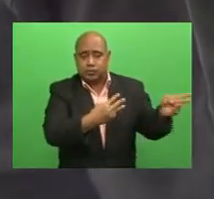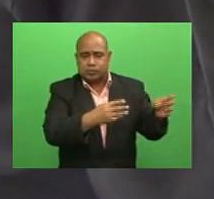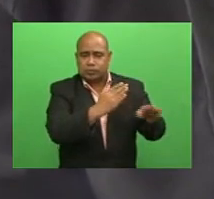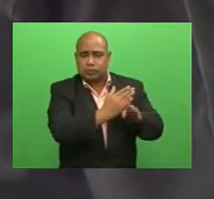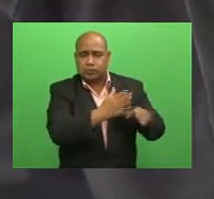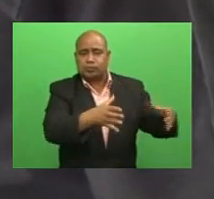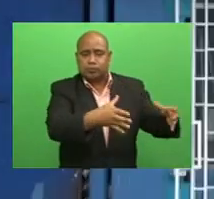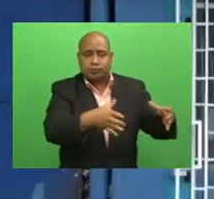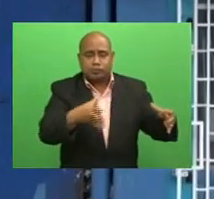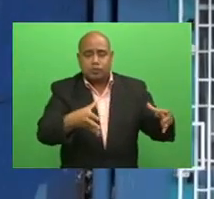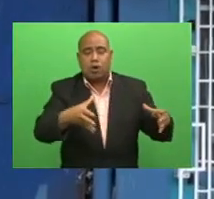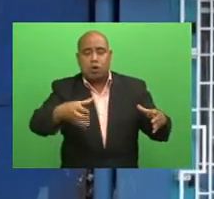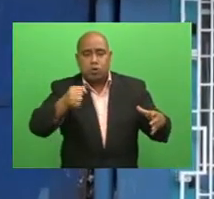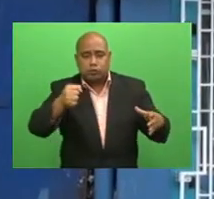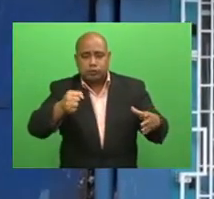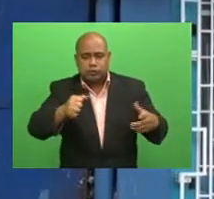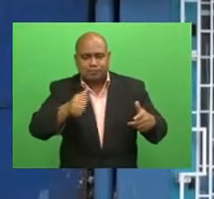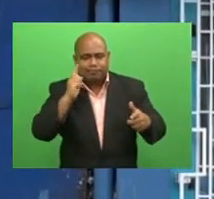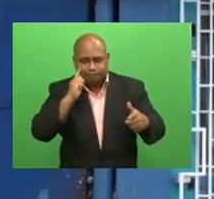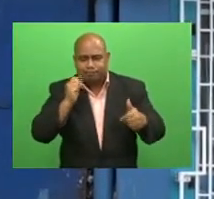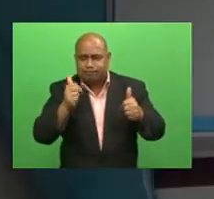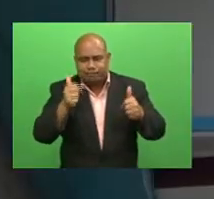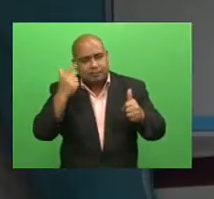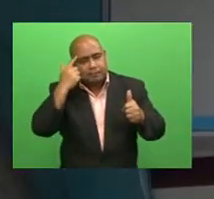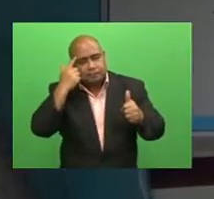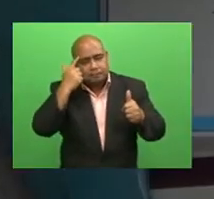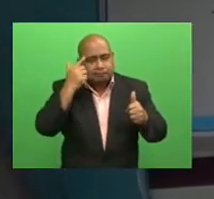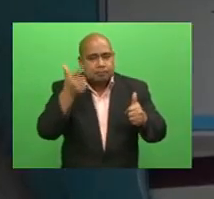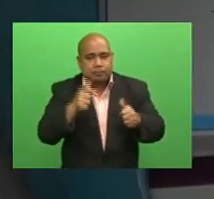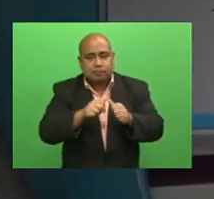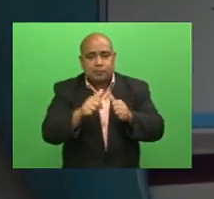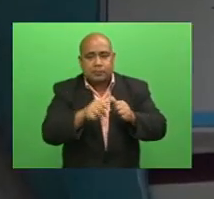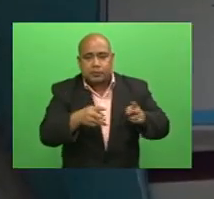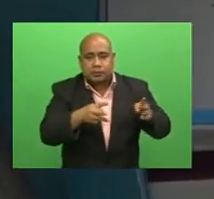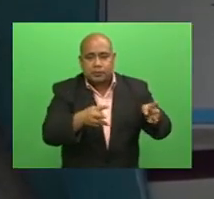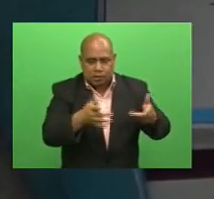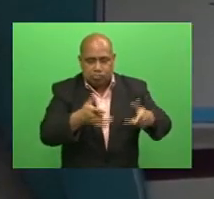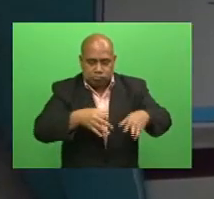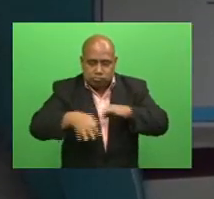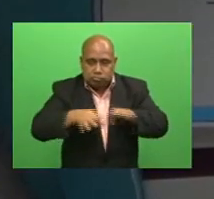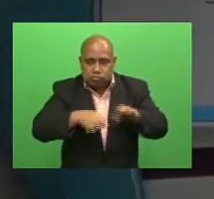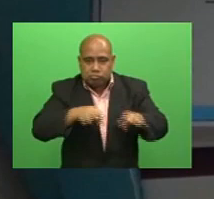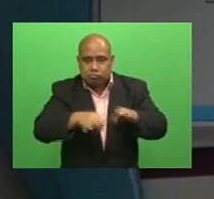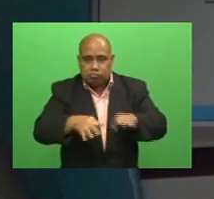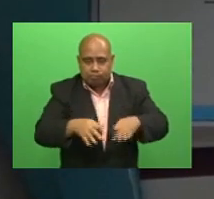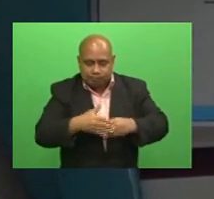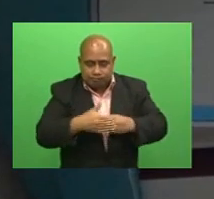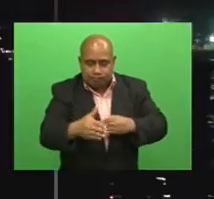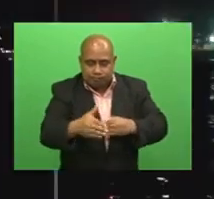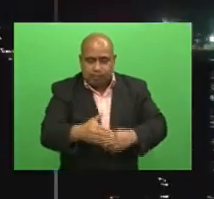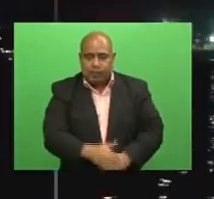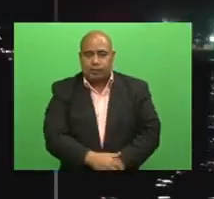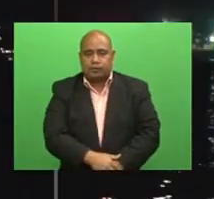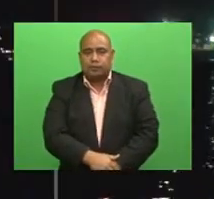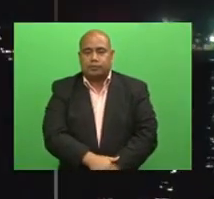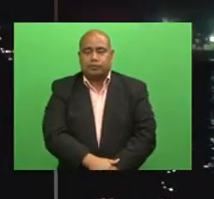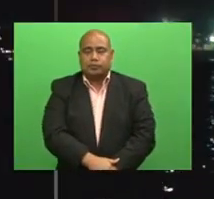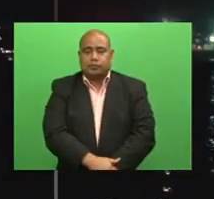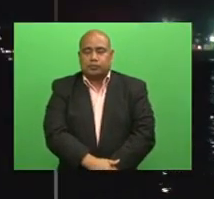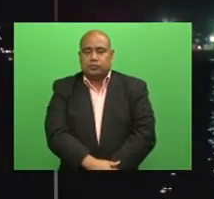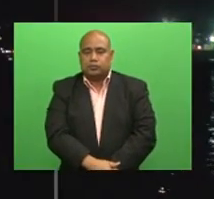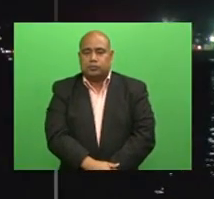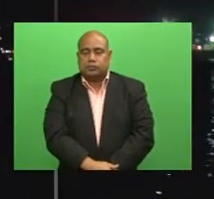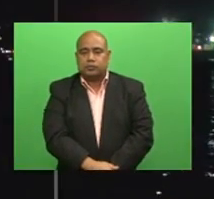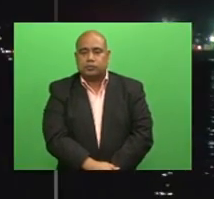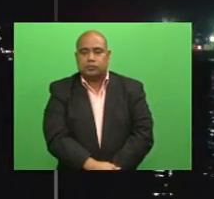best way forward and following these, make a submission to the registrar. Koroi Tandolala, FBC News. Meanwhile, earlier